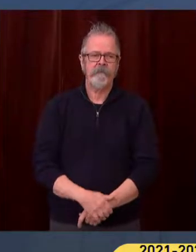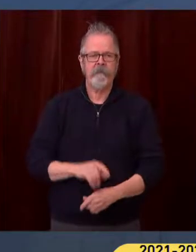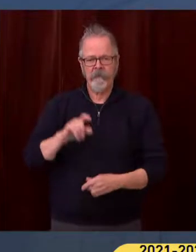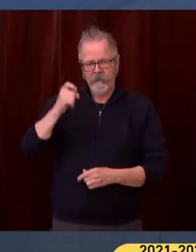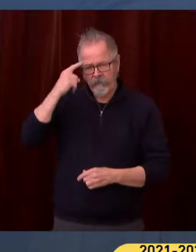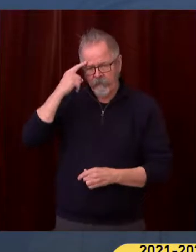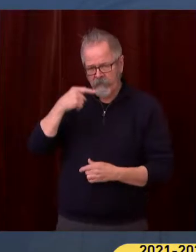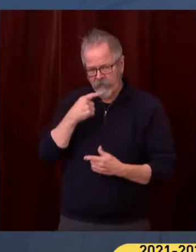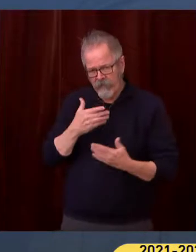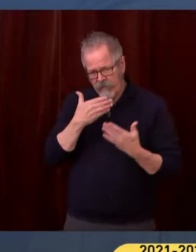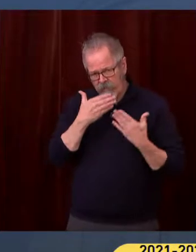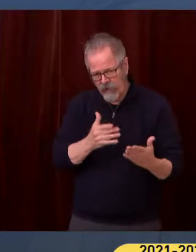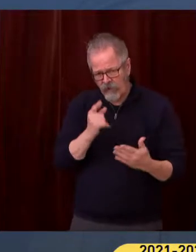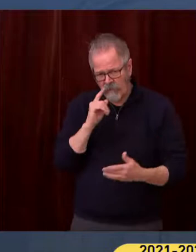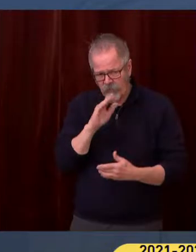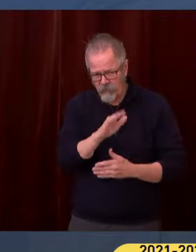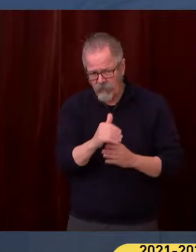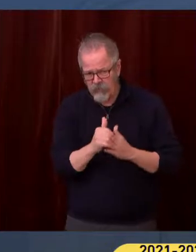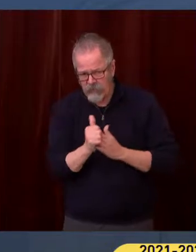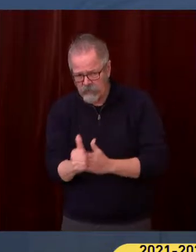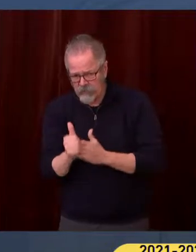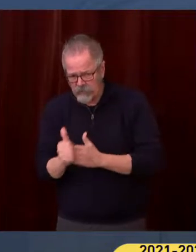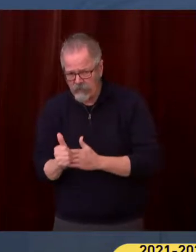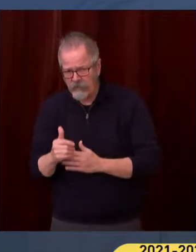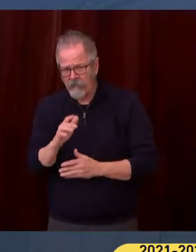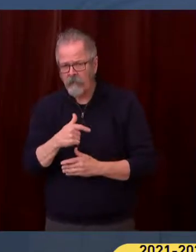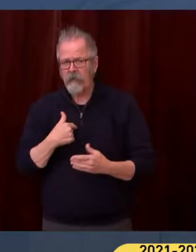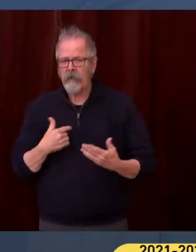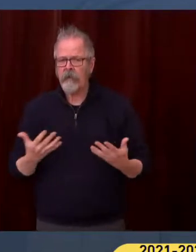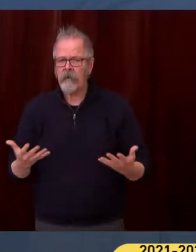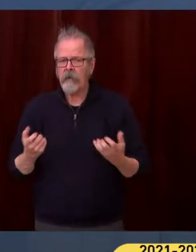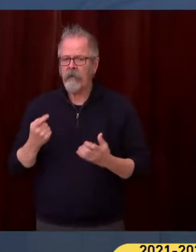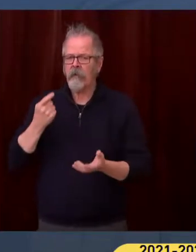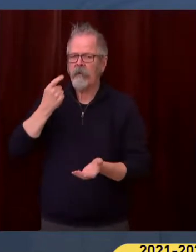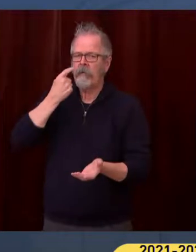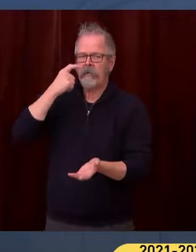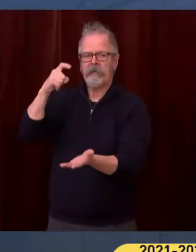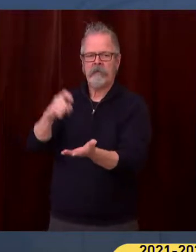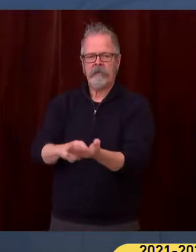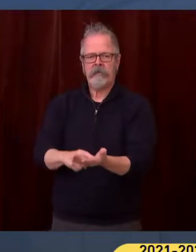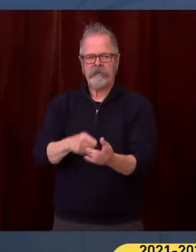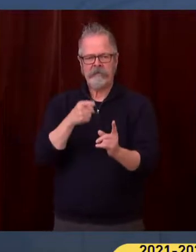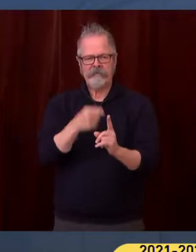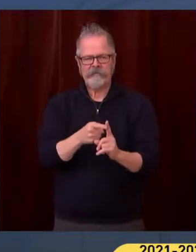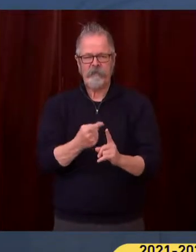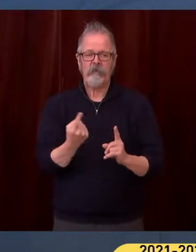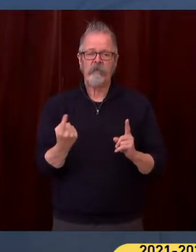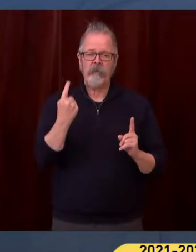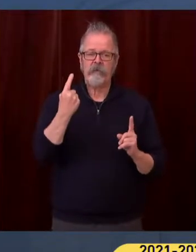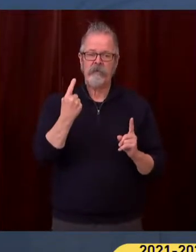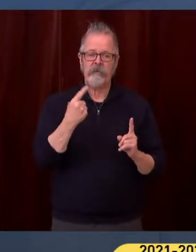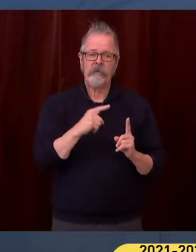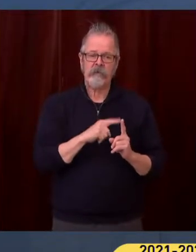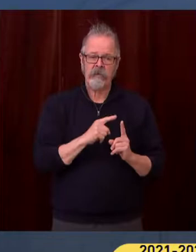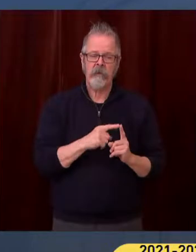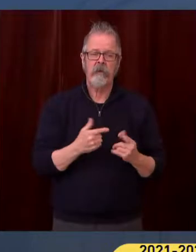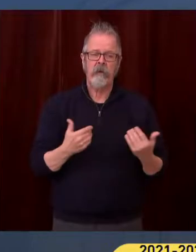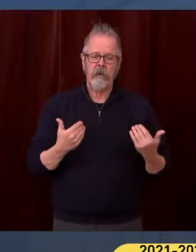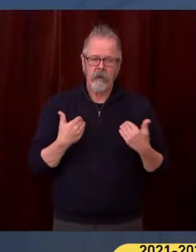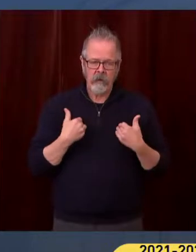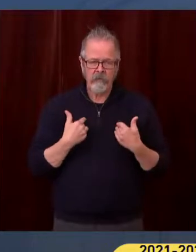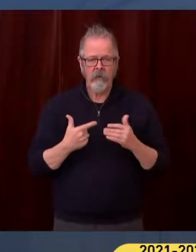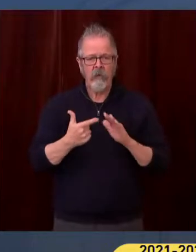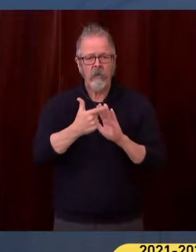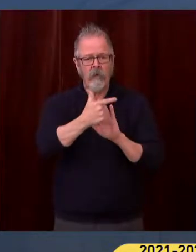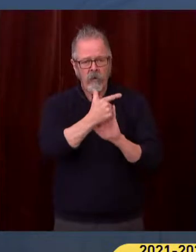one central thing about this proposal. It limits pollution. It has a legally enforceable cap, as that word